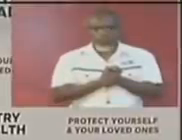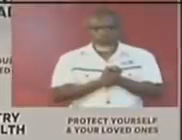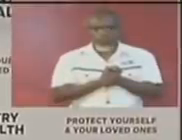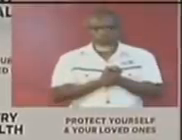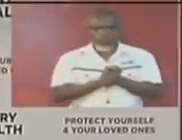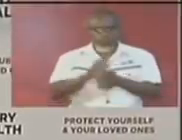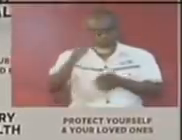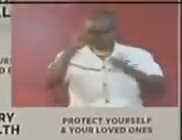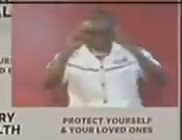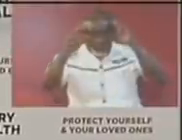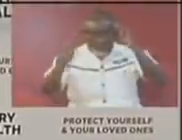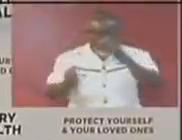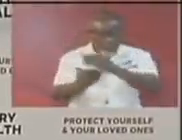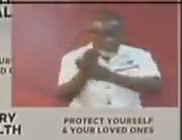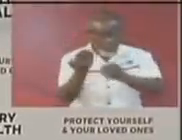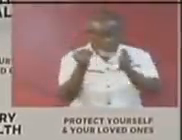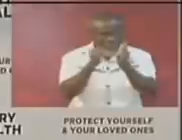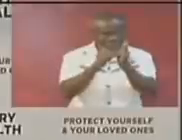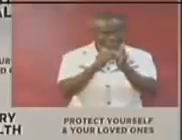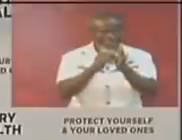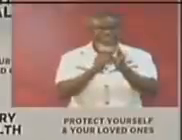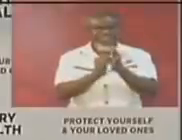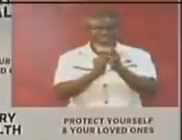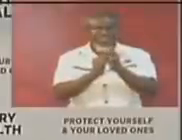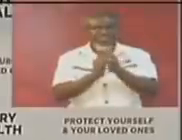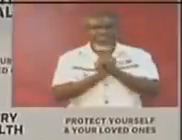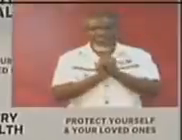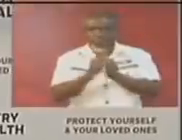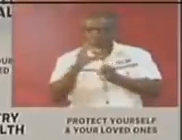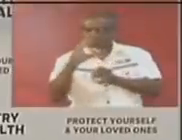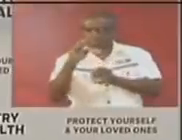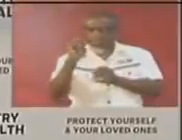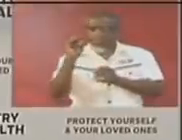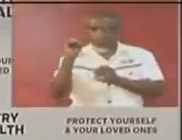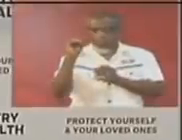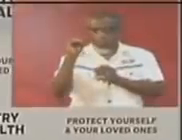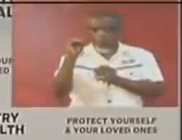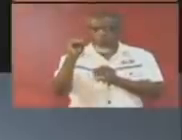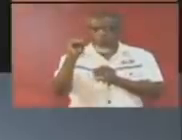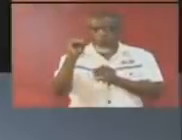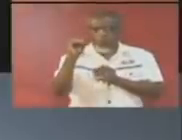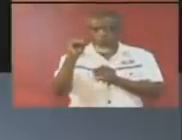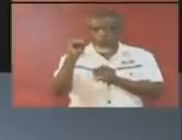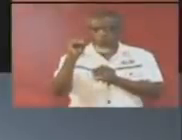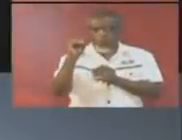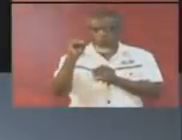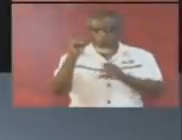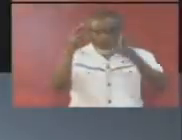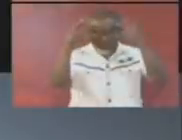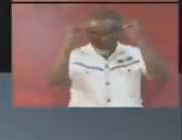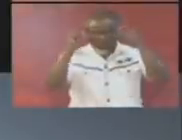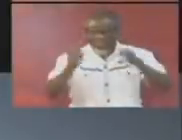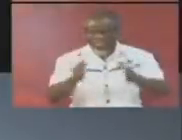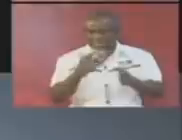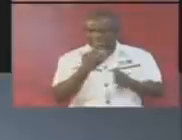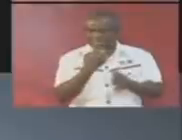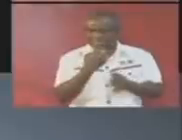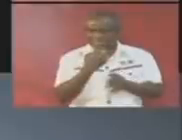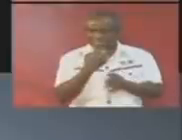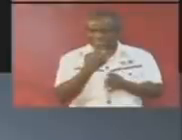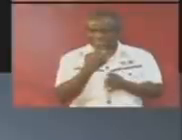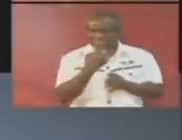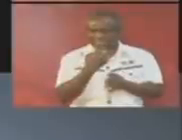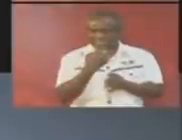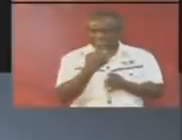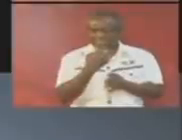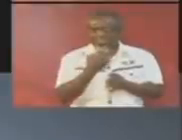Hi, good morning again. Sonal Lala, TTT News. CMO, I know the minister would have made an announcement that with